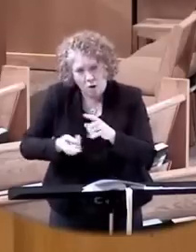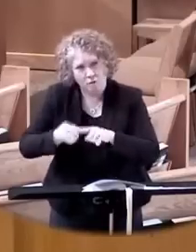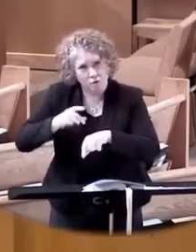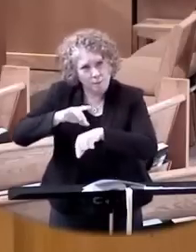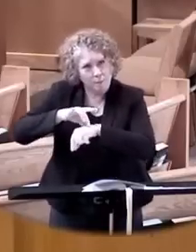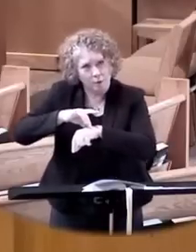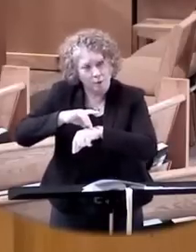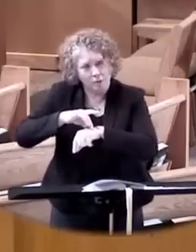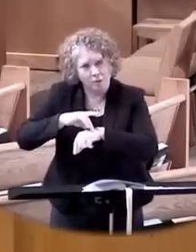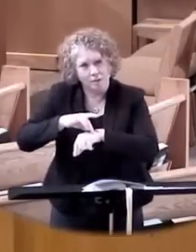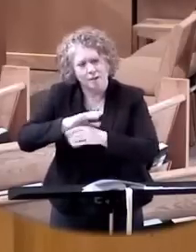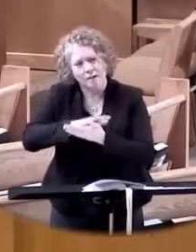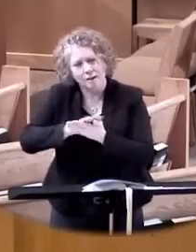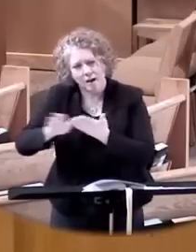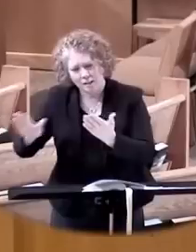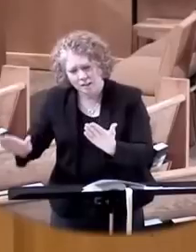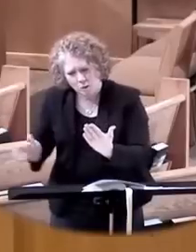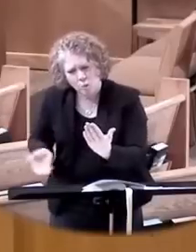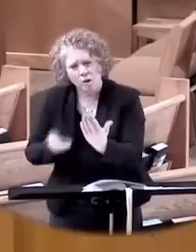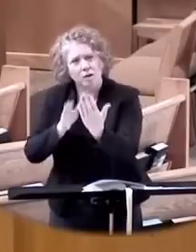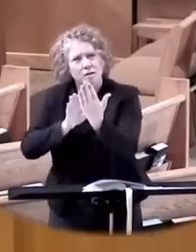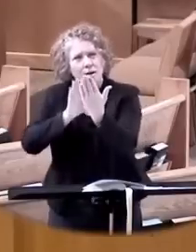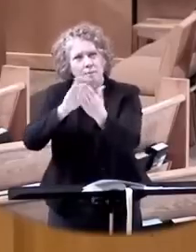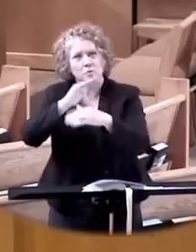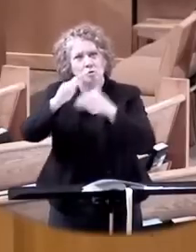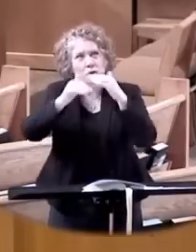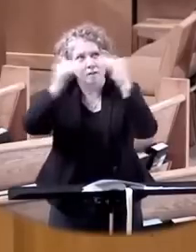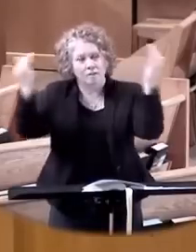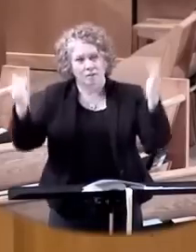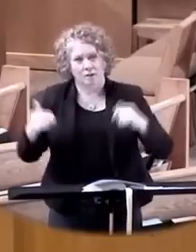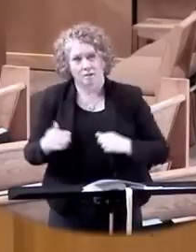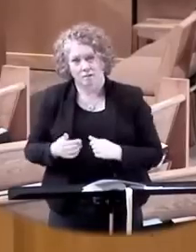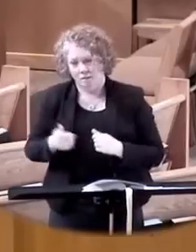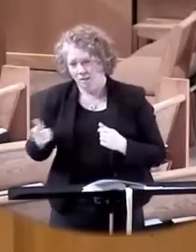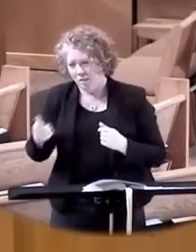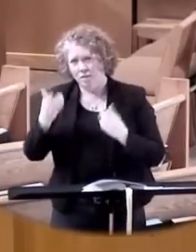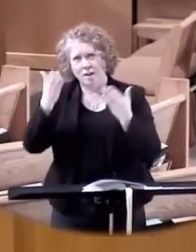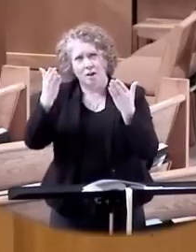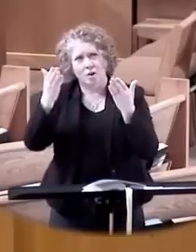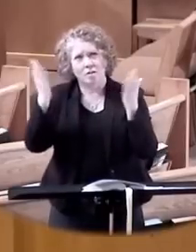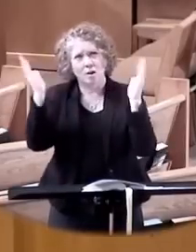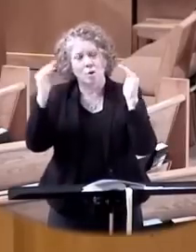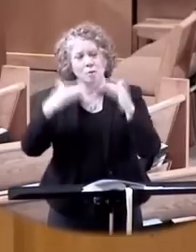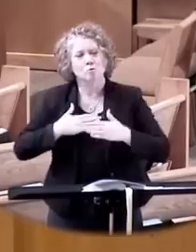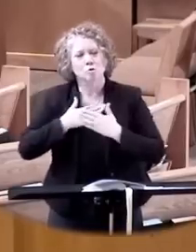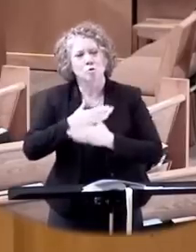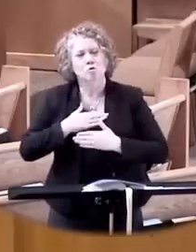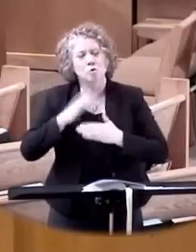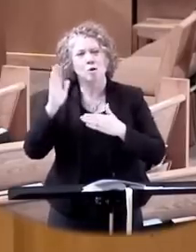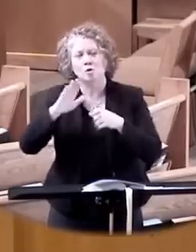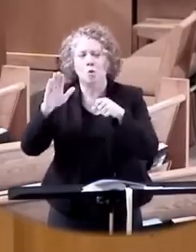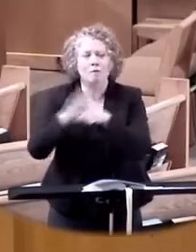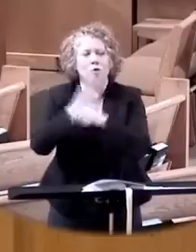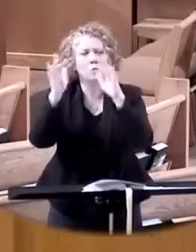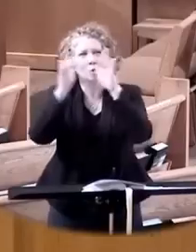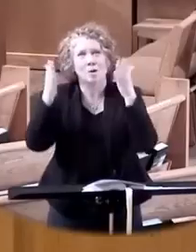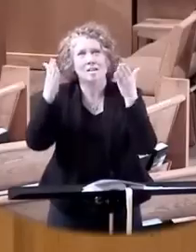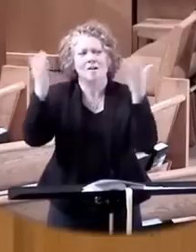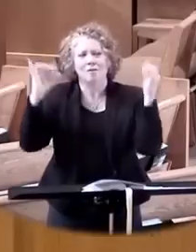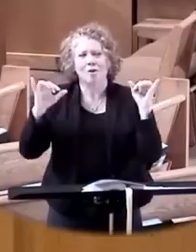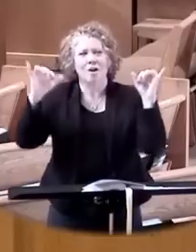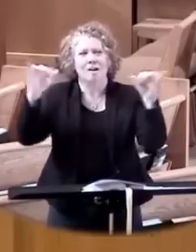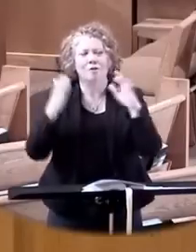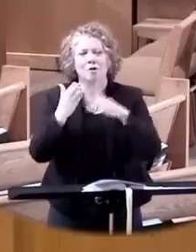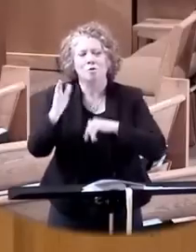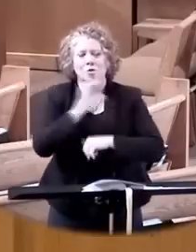kind admittance to your kingdom. There we hope to enjoy forever the fullness of your glory. Through Christ